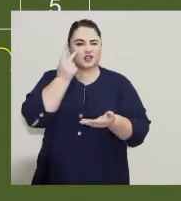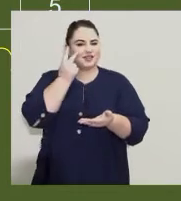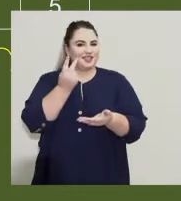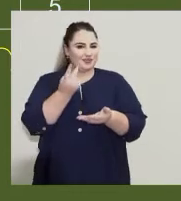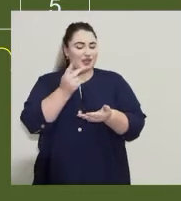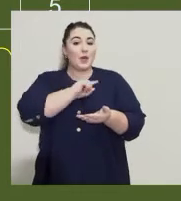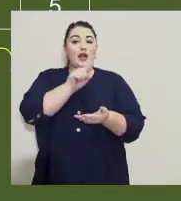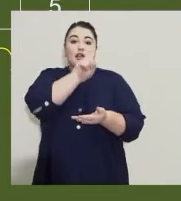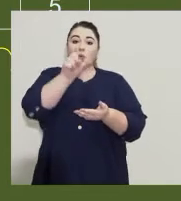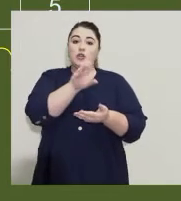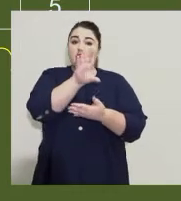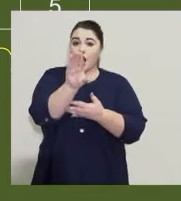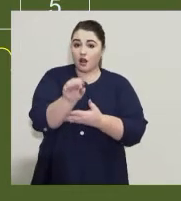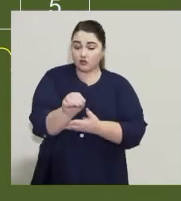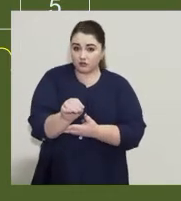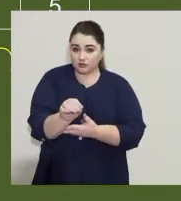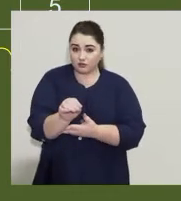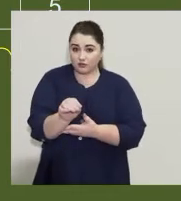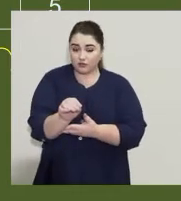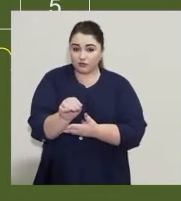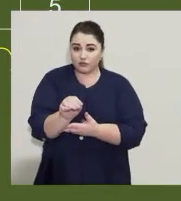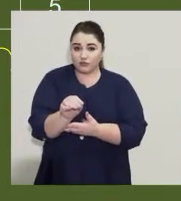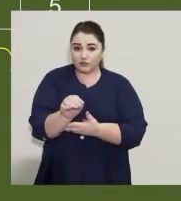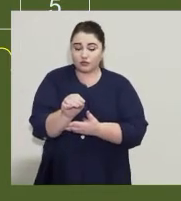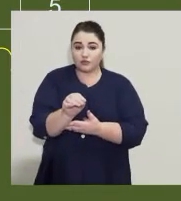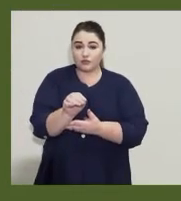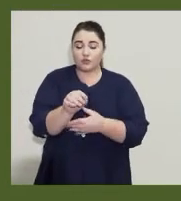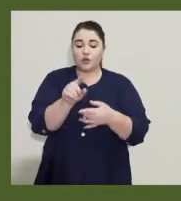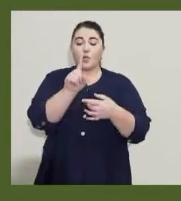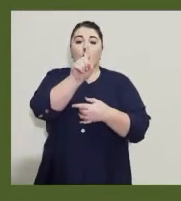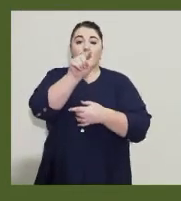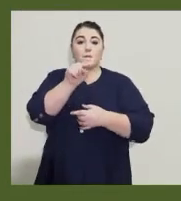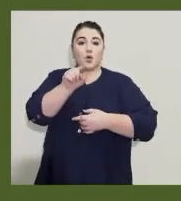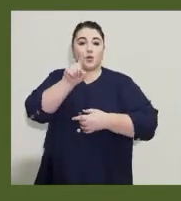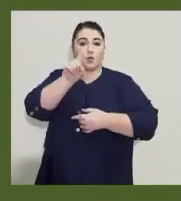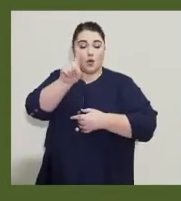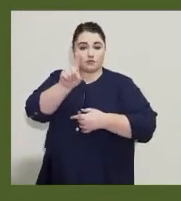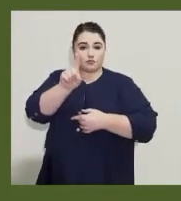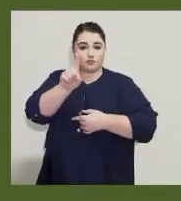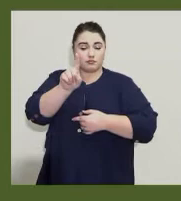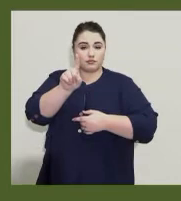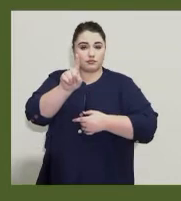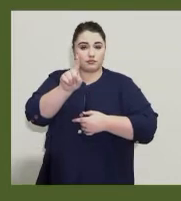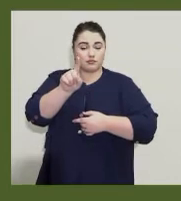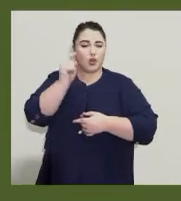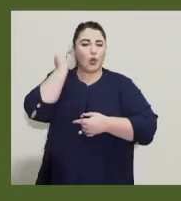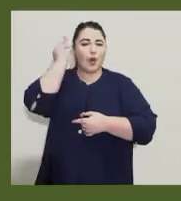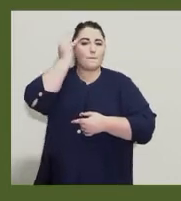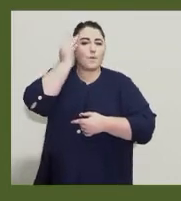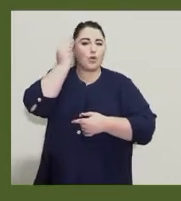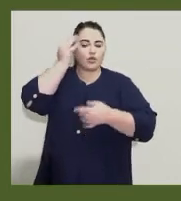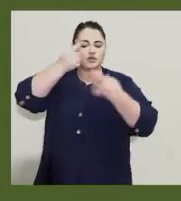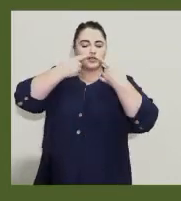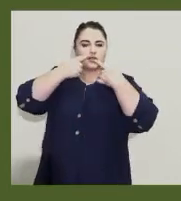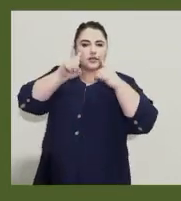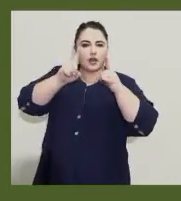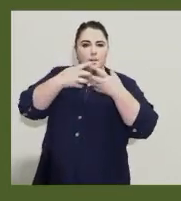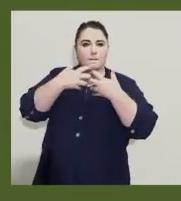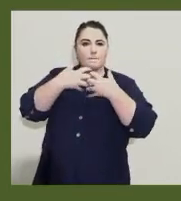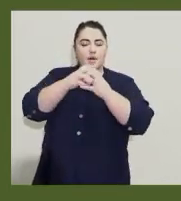this? Let's see. Because this question was asked. Question 1.1. Provide